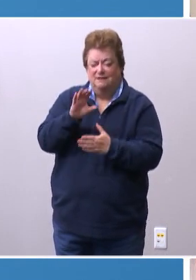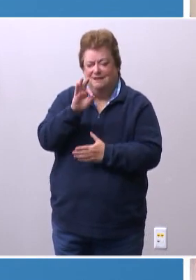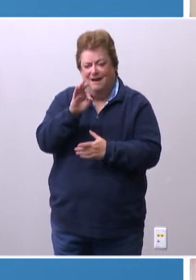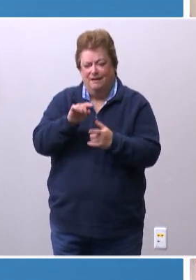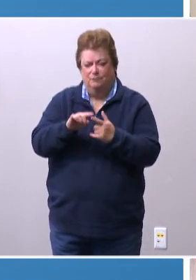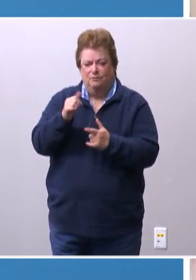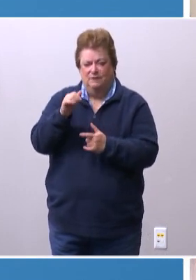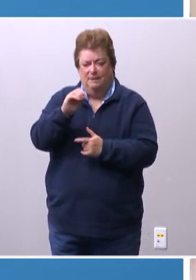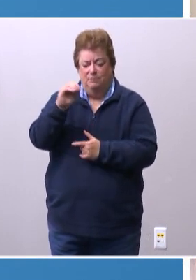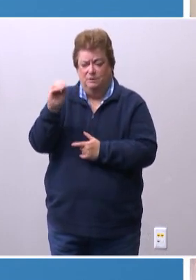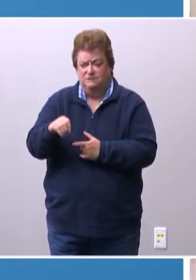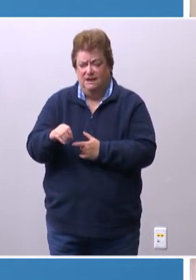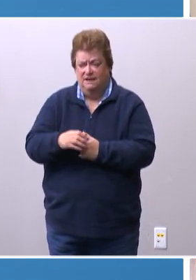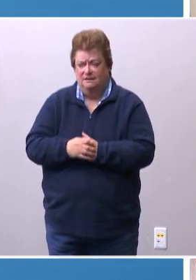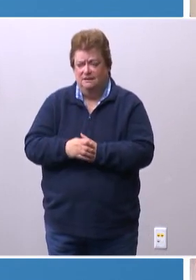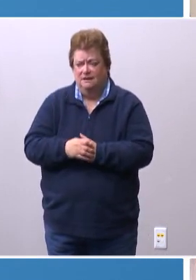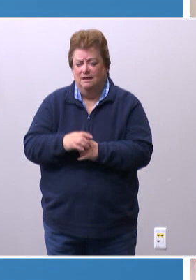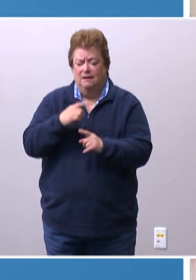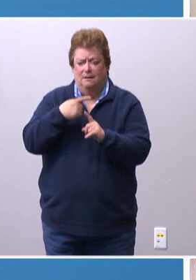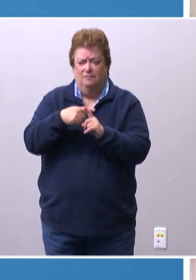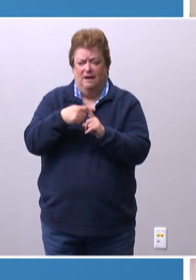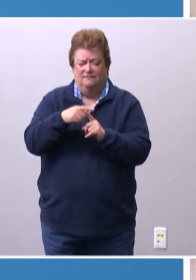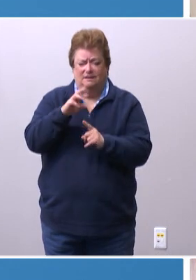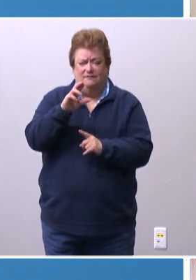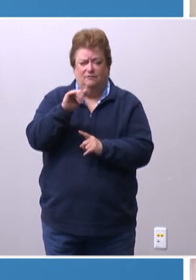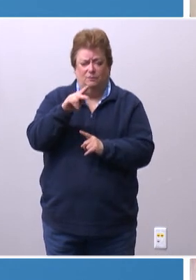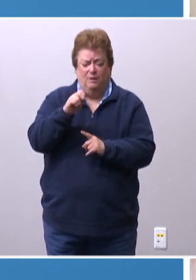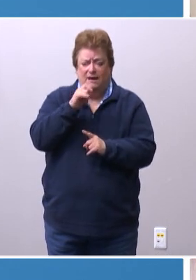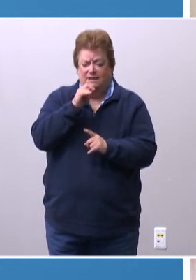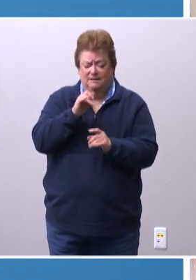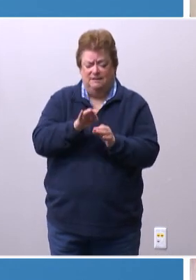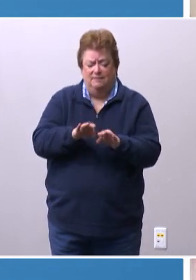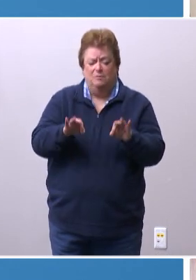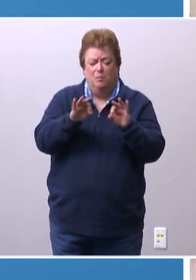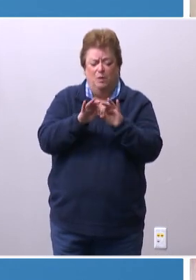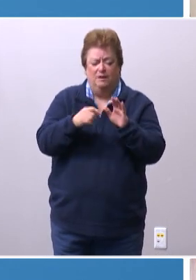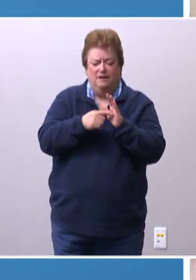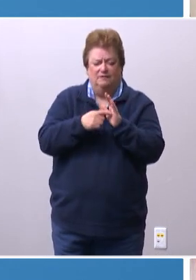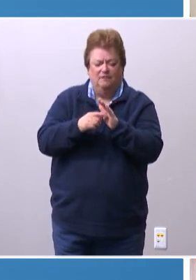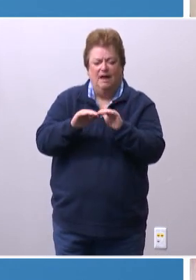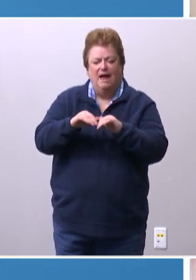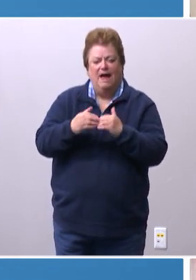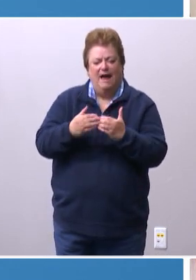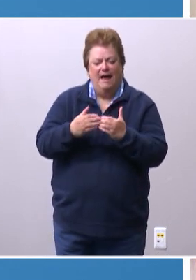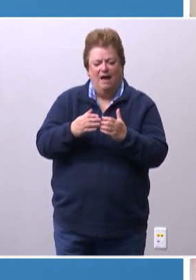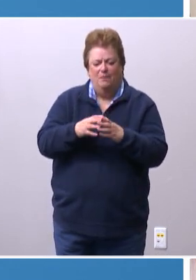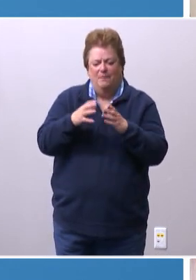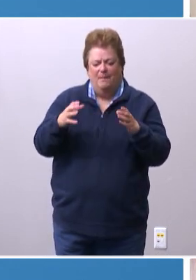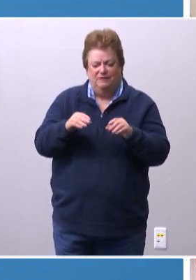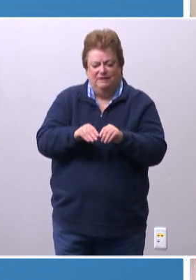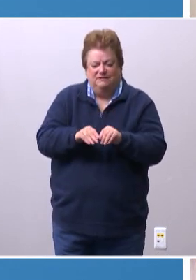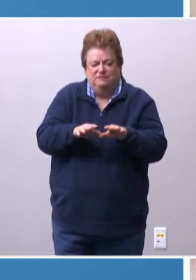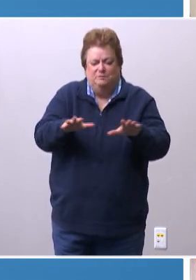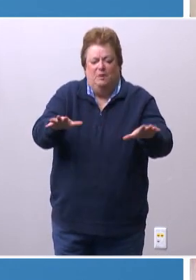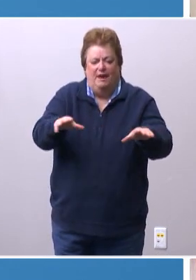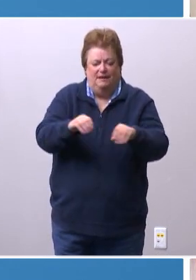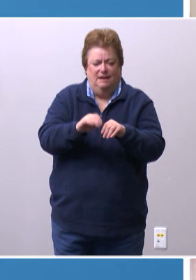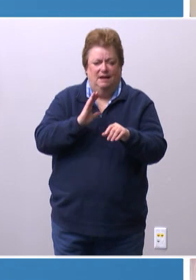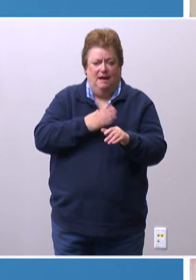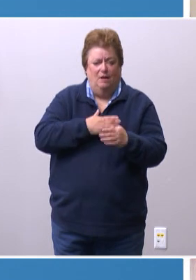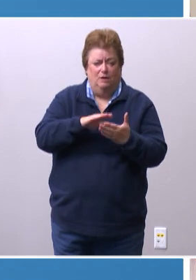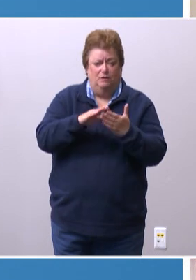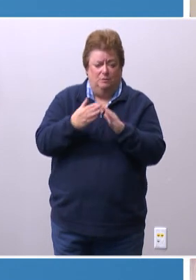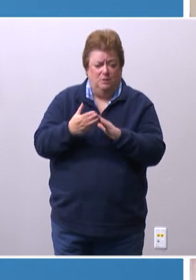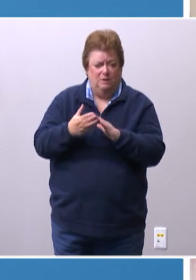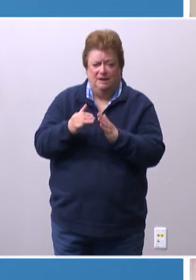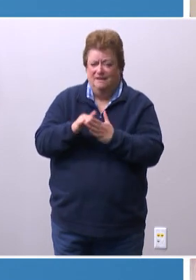10%. The positivity rate is an important indicator of the spread in our community and is still too high. We want